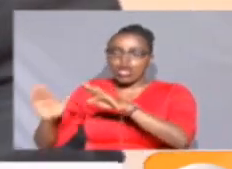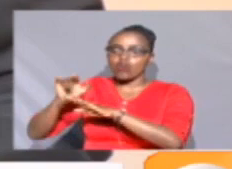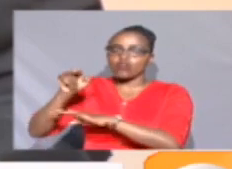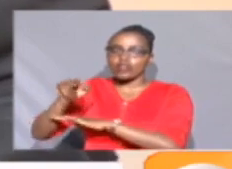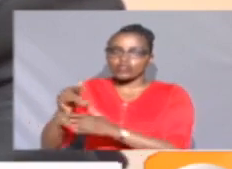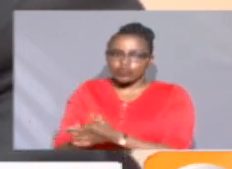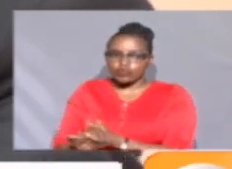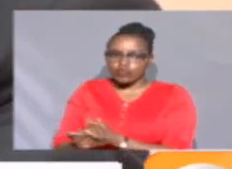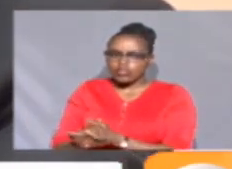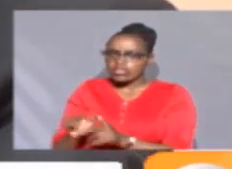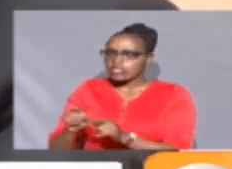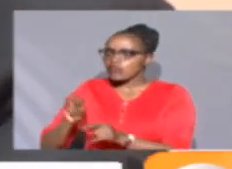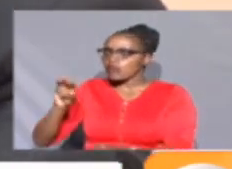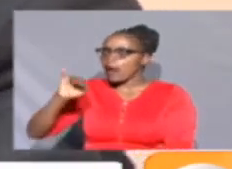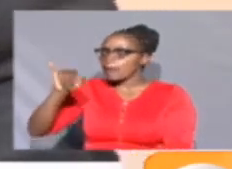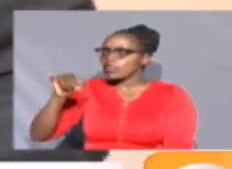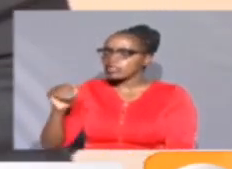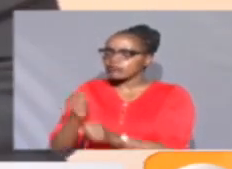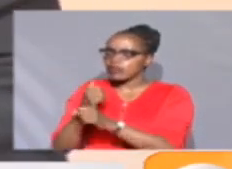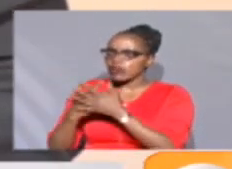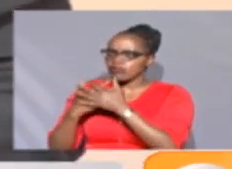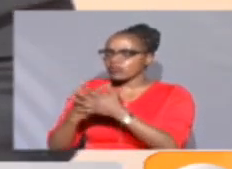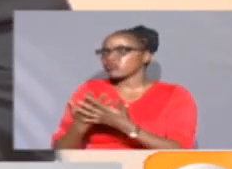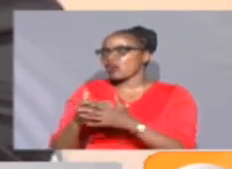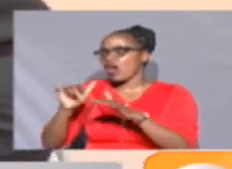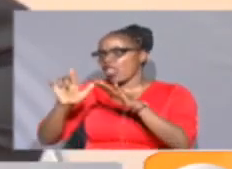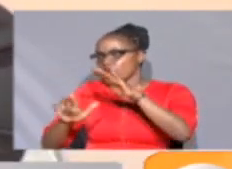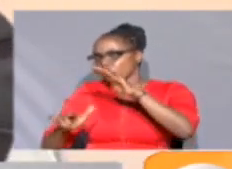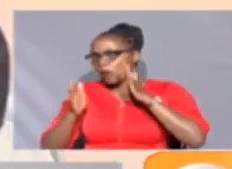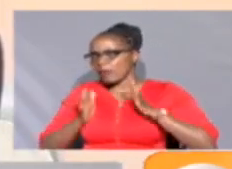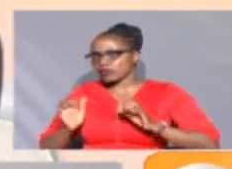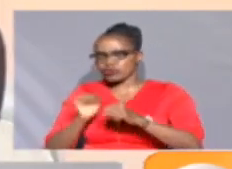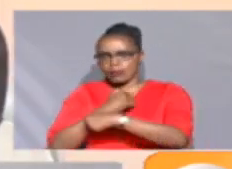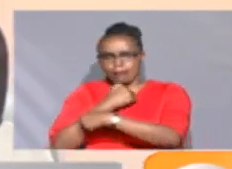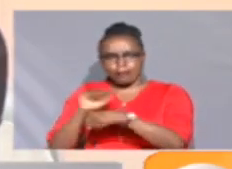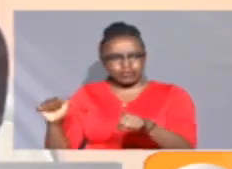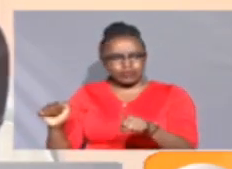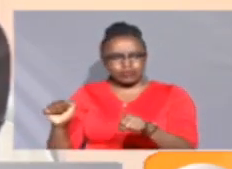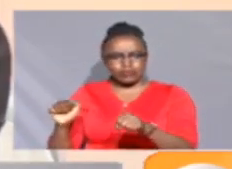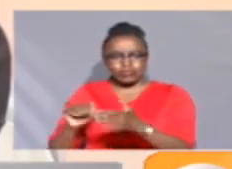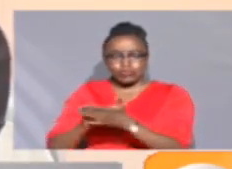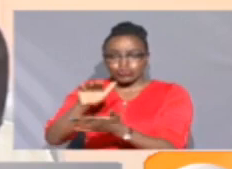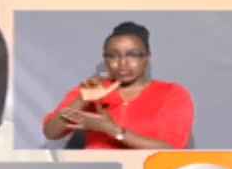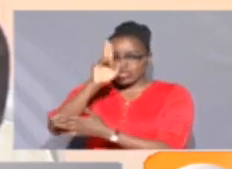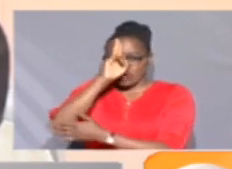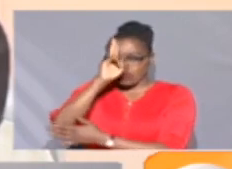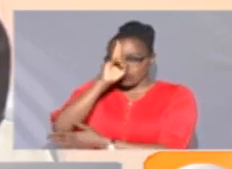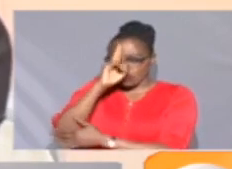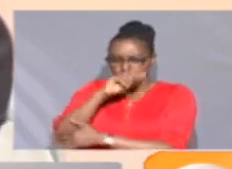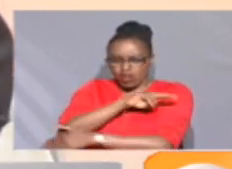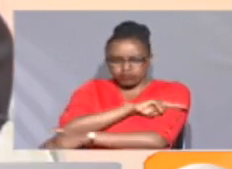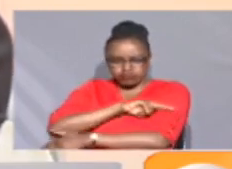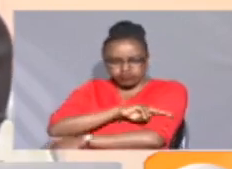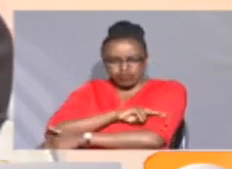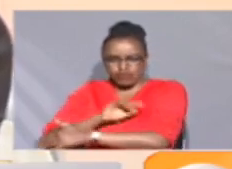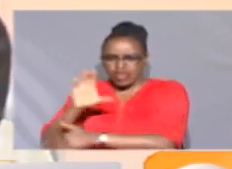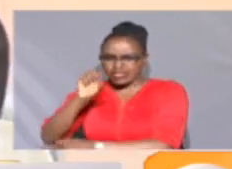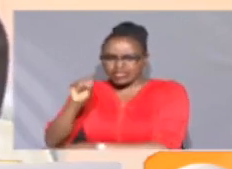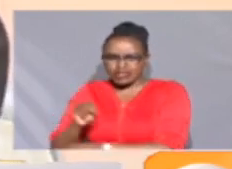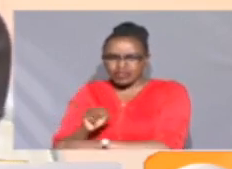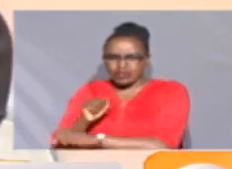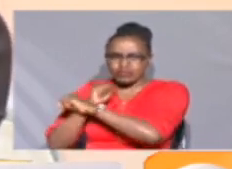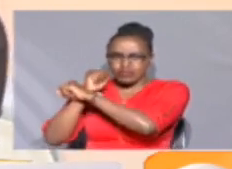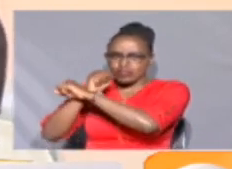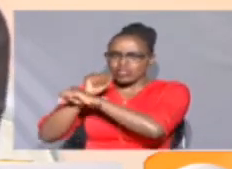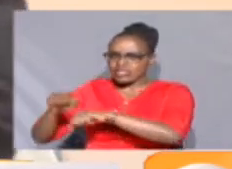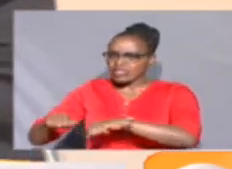military. A major cannot be arrested by a small person. That's fine. That's the military. How do you, send a police constable to go and arrest a CS being guarded by